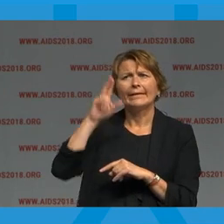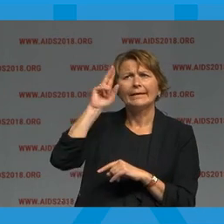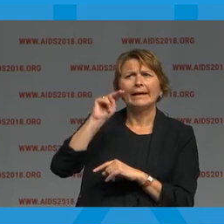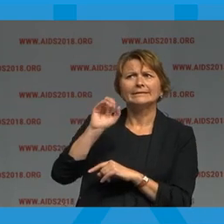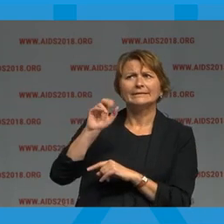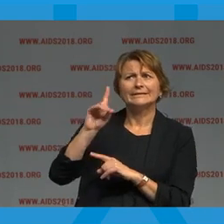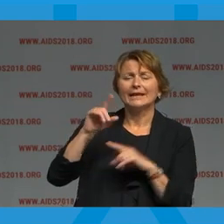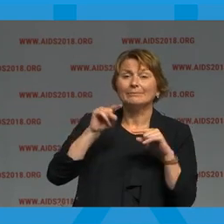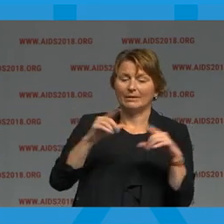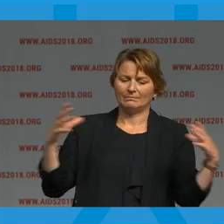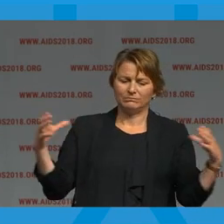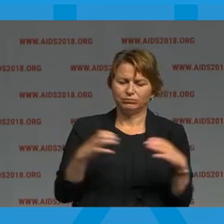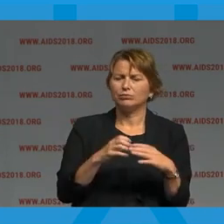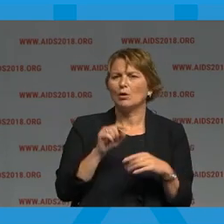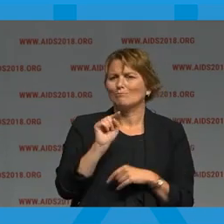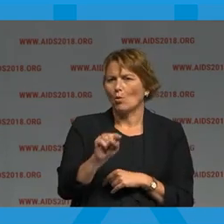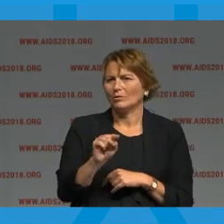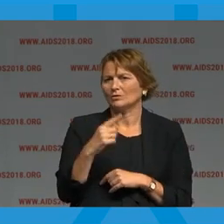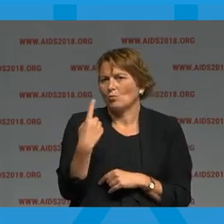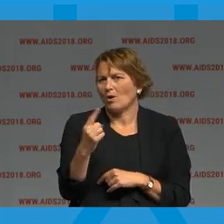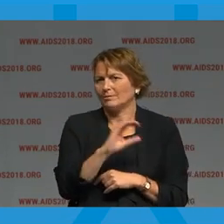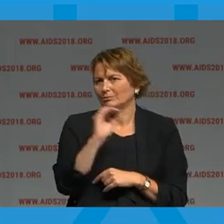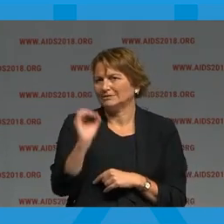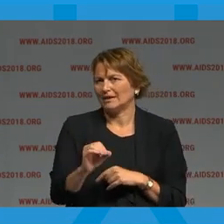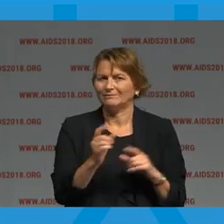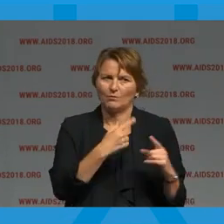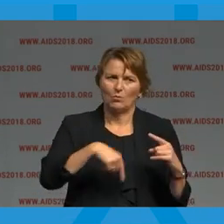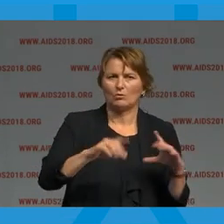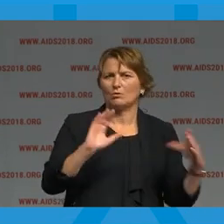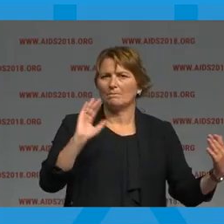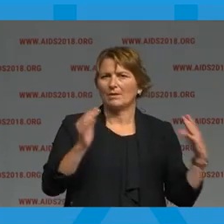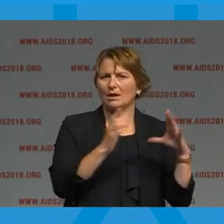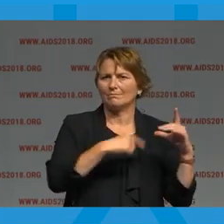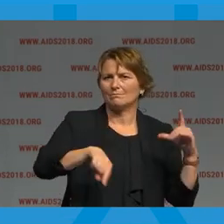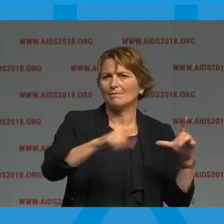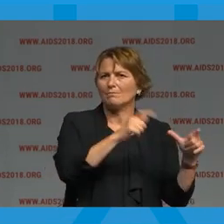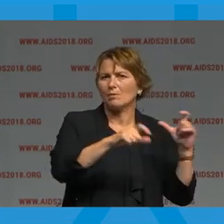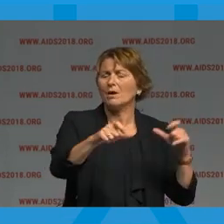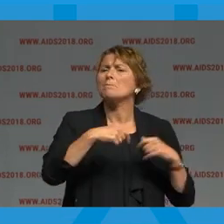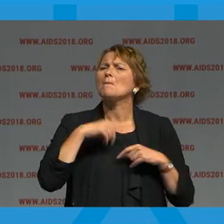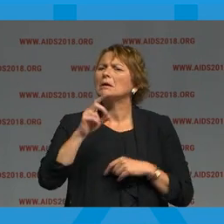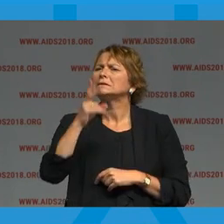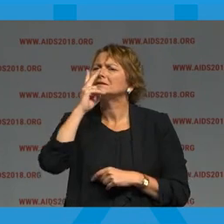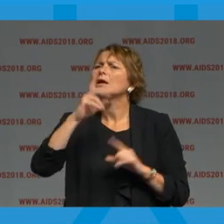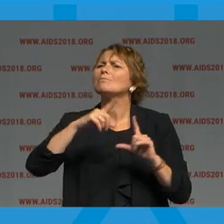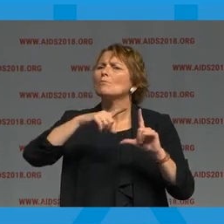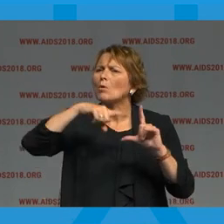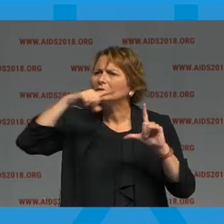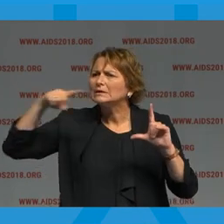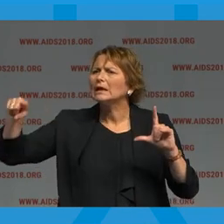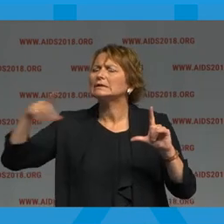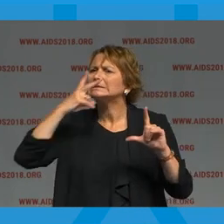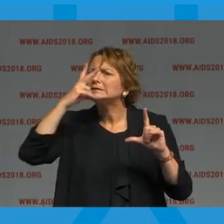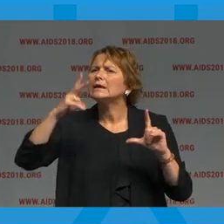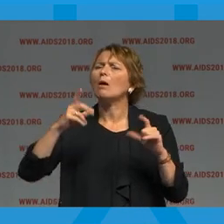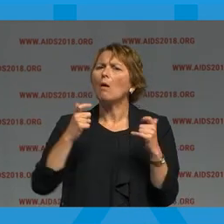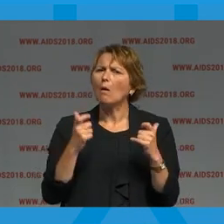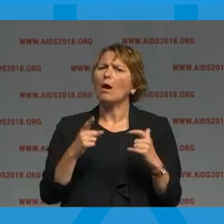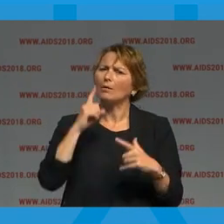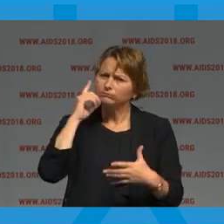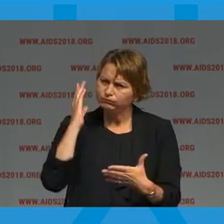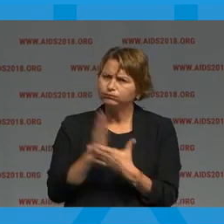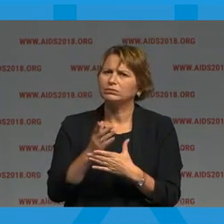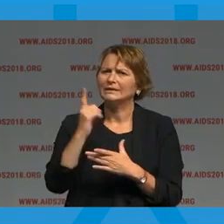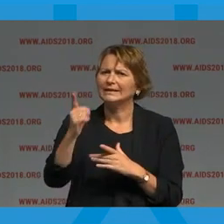which is 0.1%. But we need then to see more data in order to have a larger denominator and see if